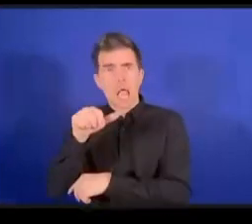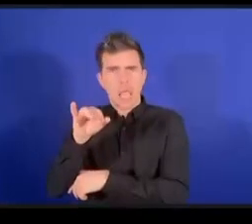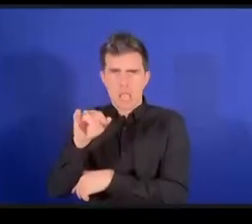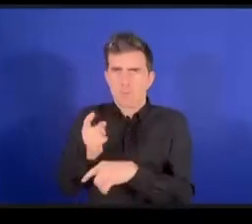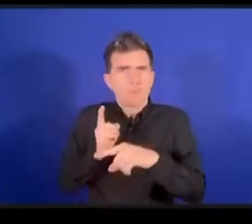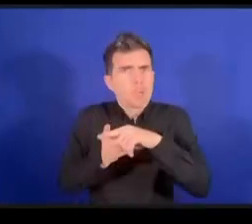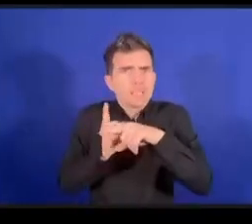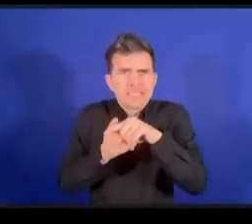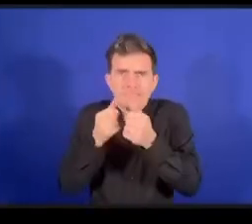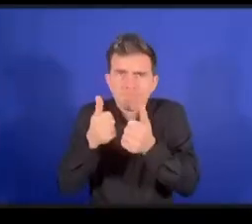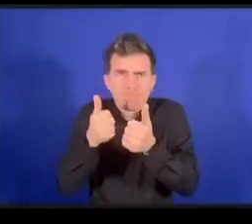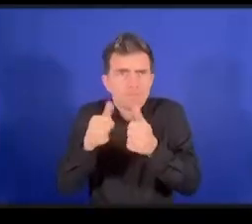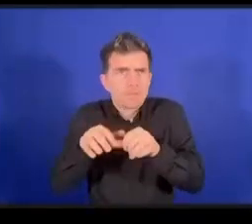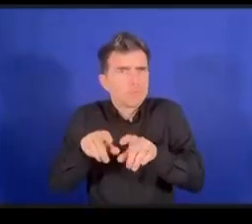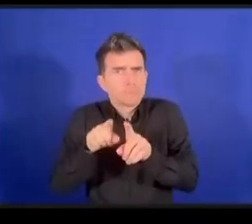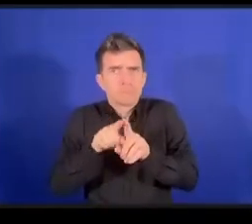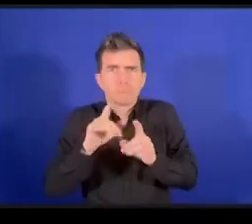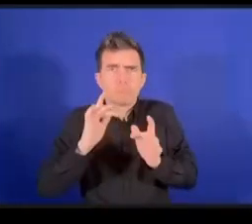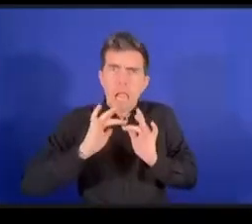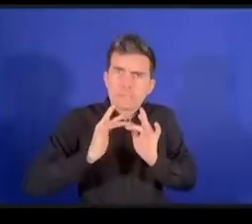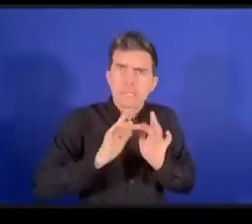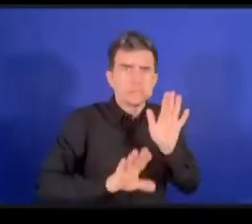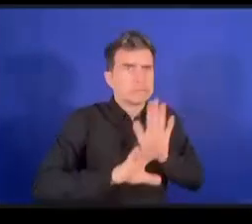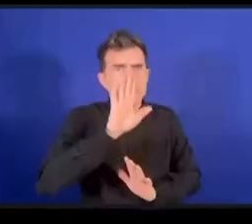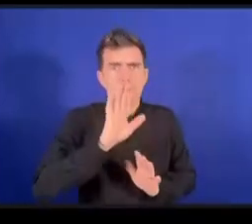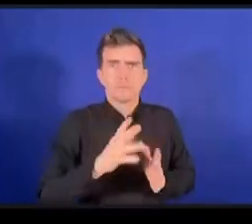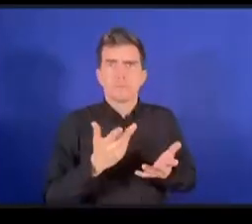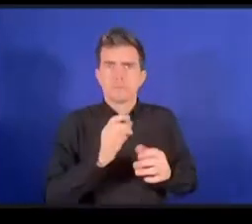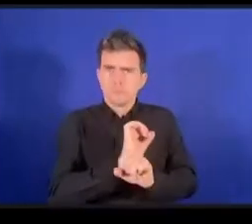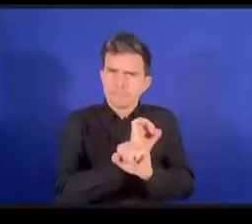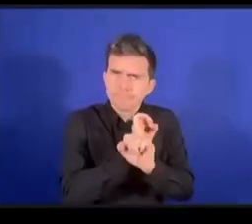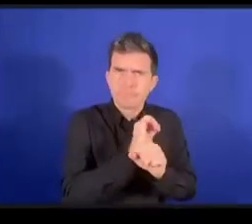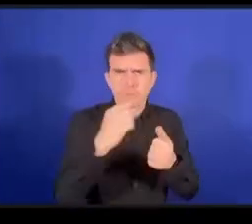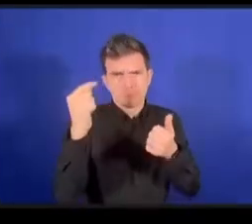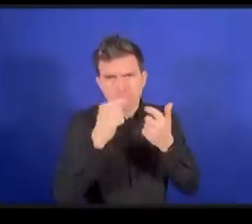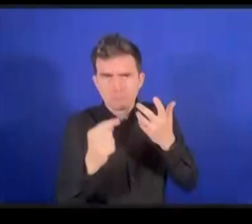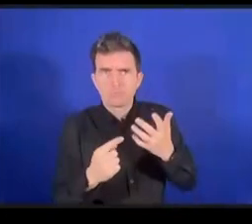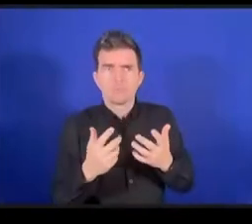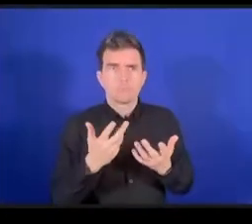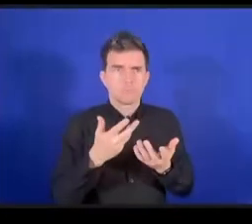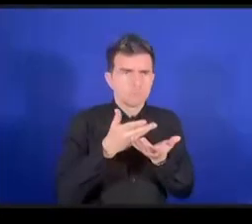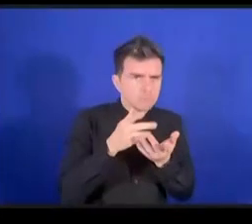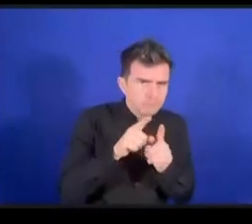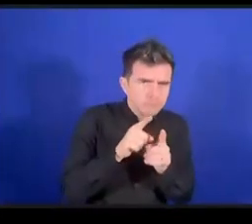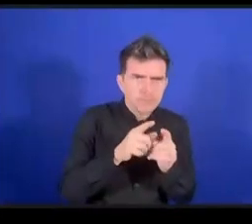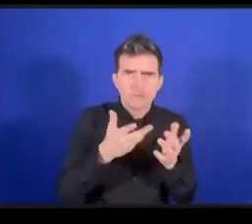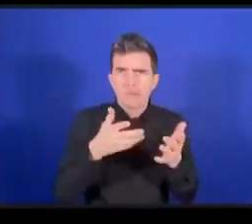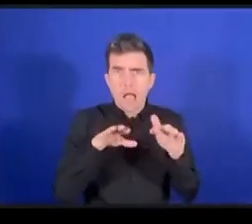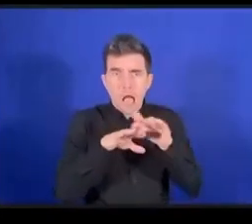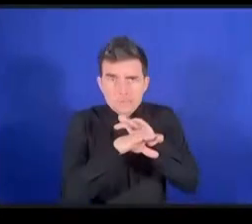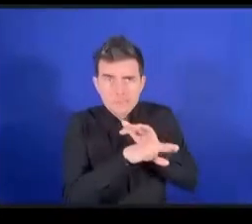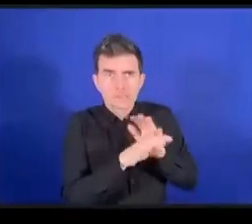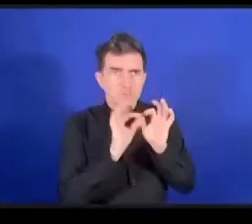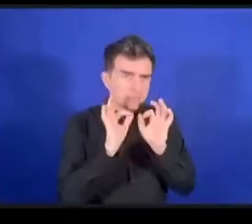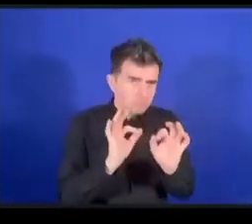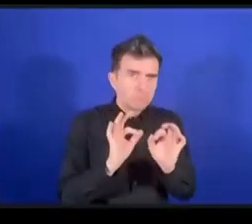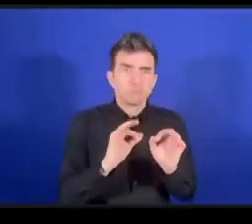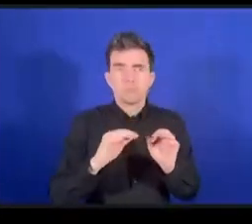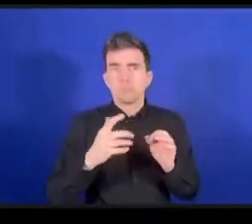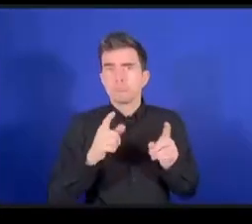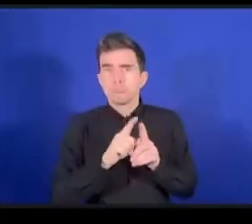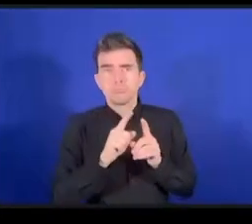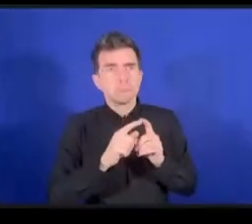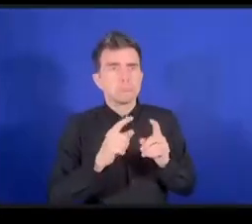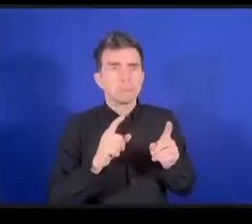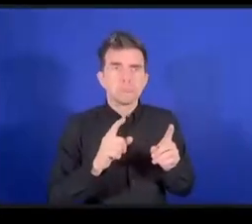openness, accessibility, and very importantly, scalability and our more superposed need for security.